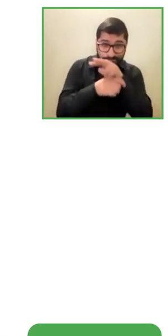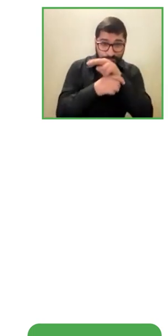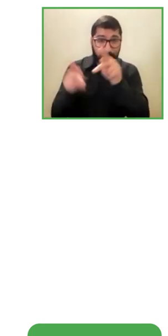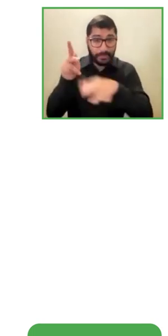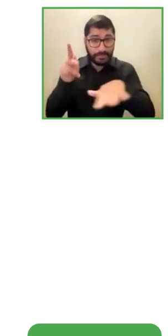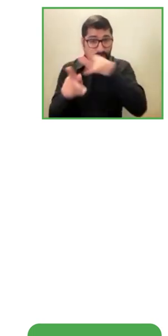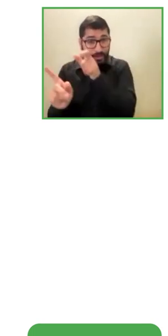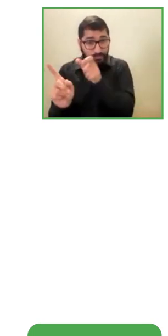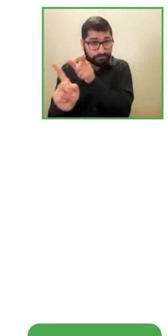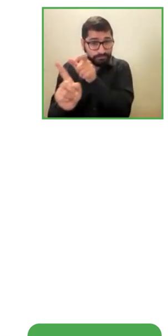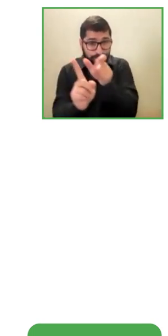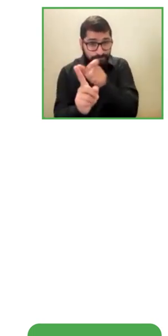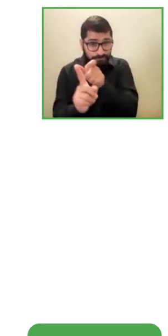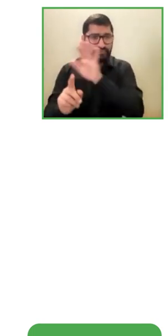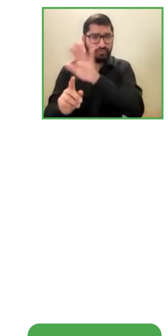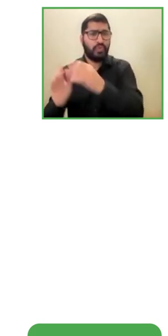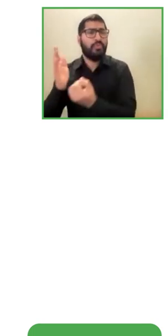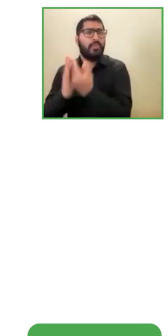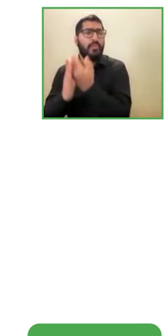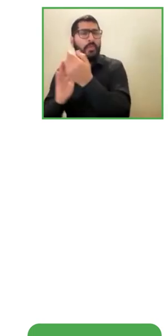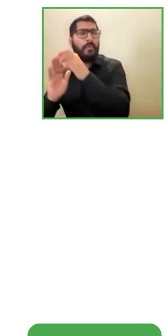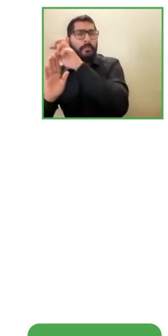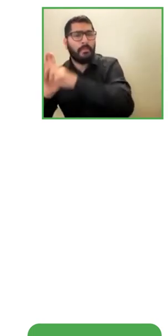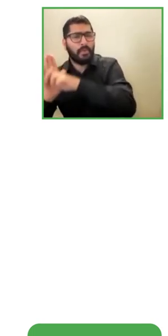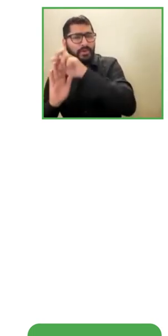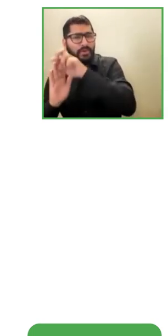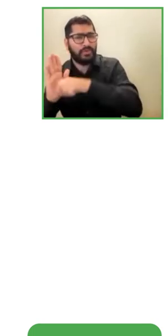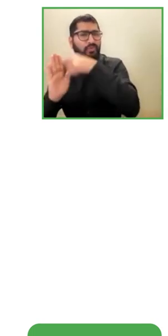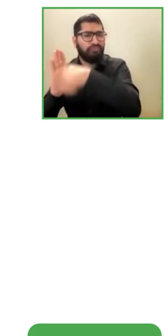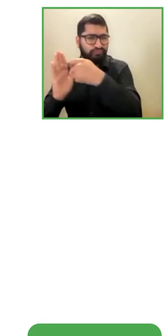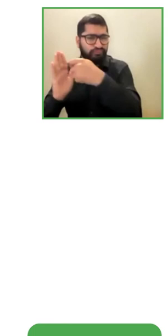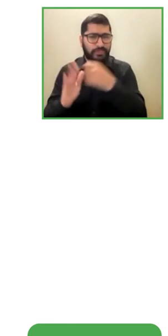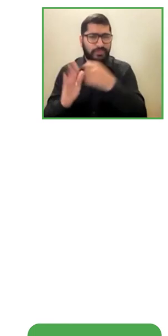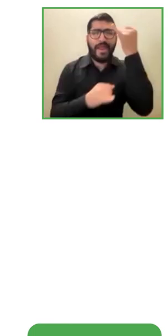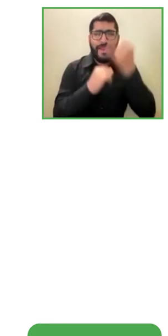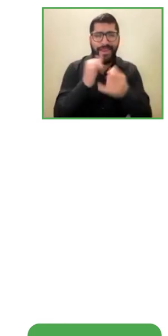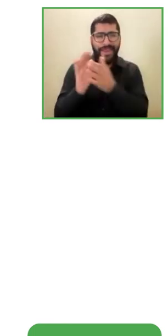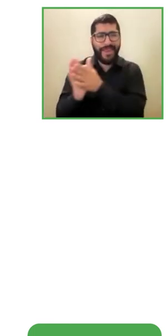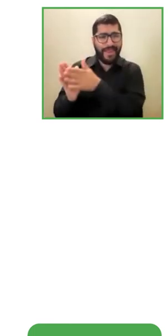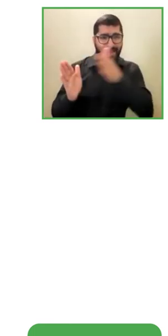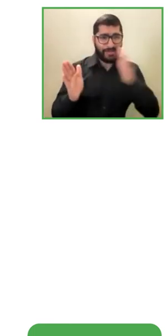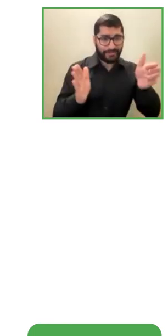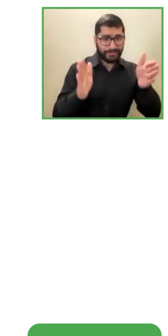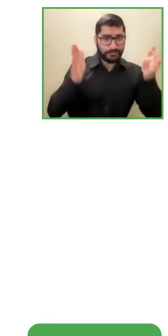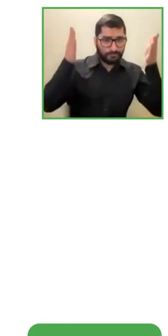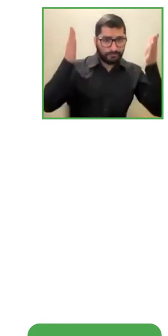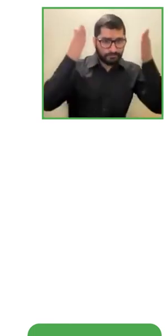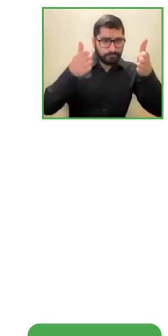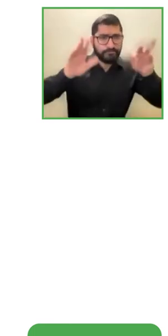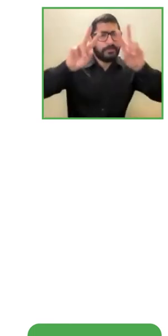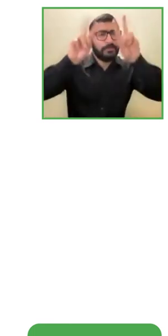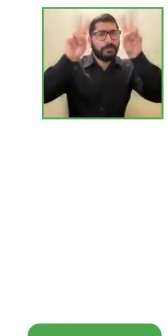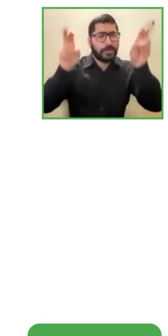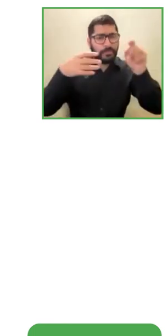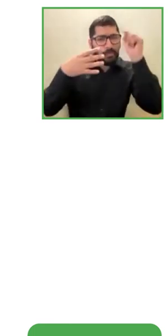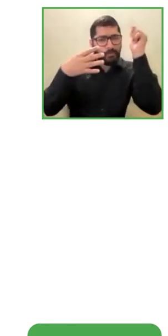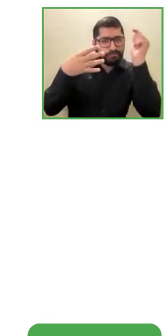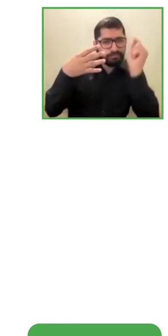the evaluation part of the program. And one thing I wanted to mention before that,